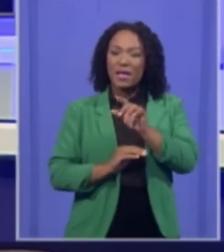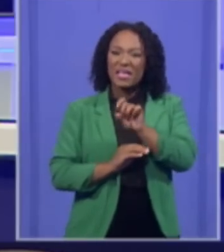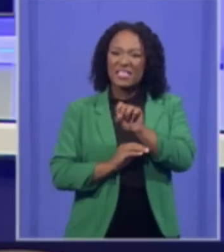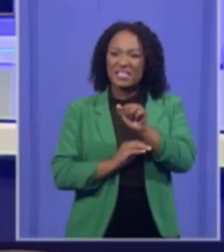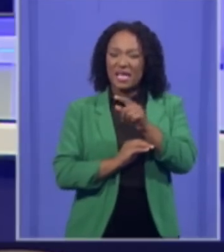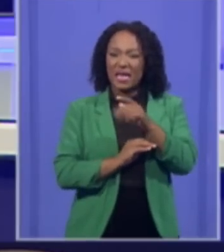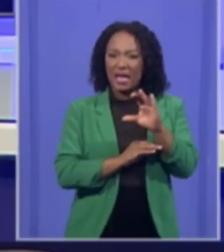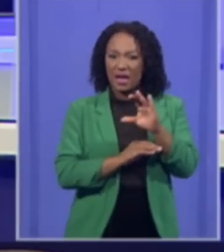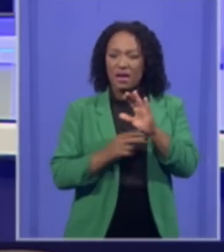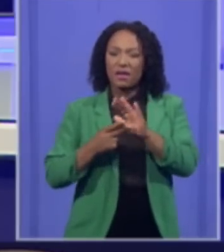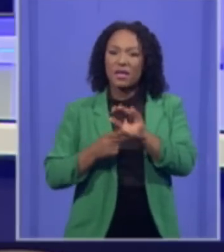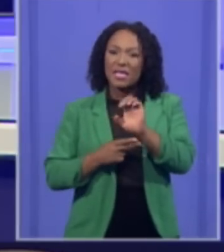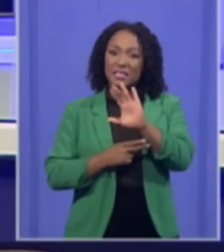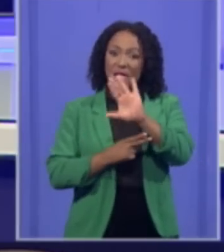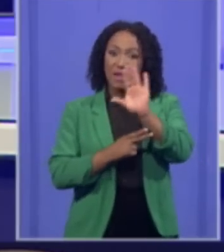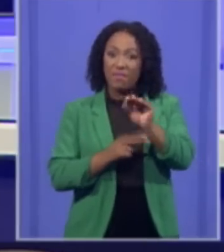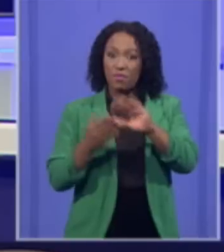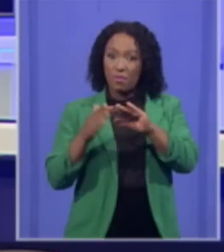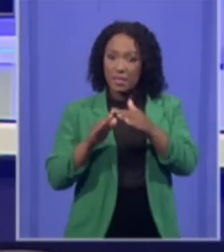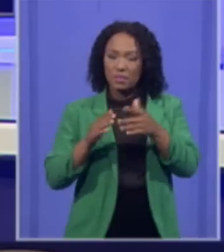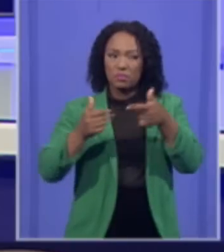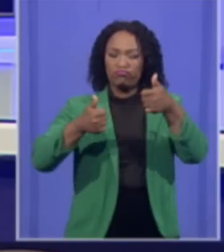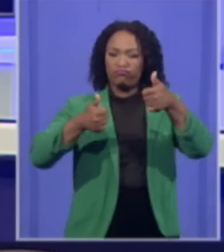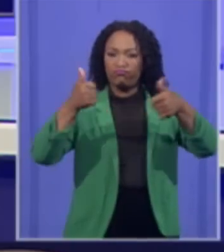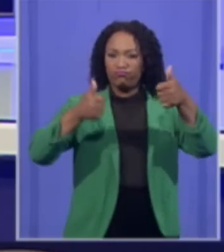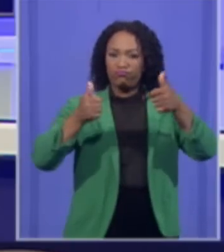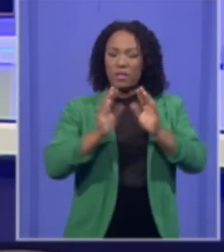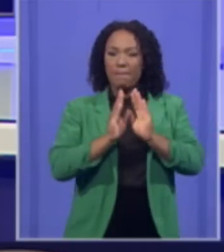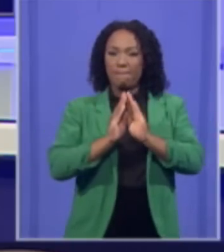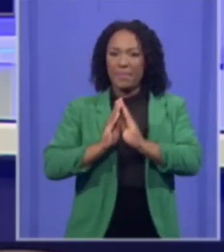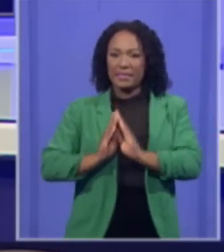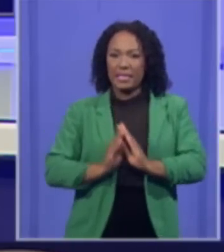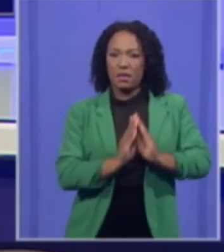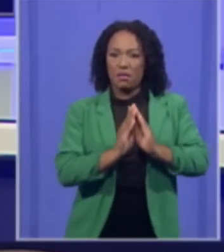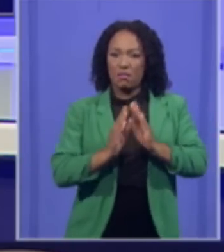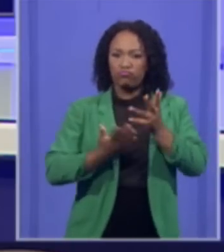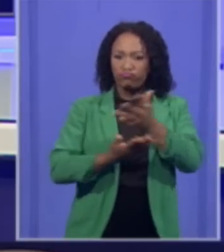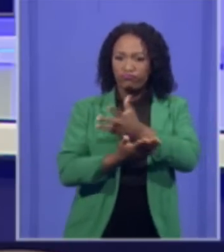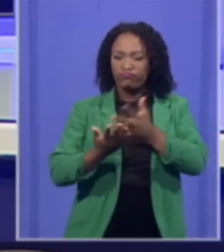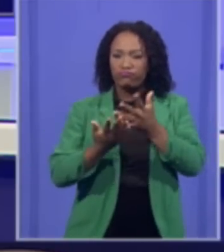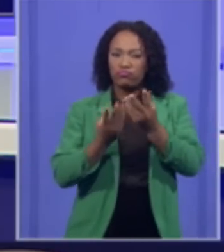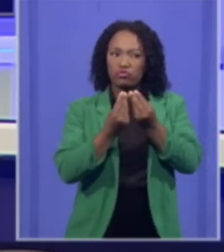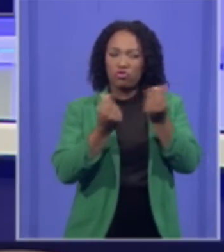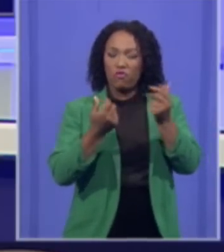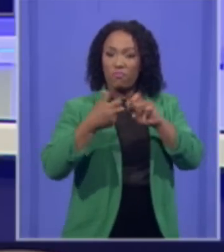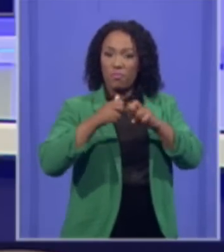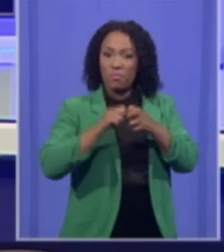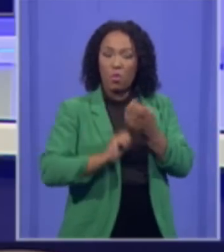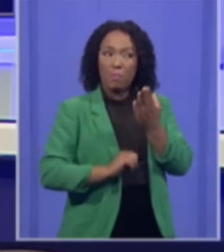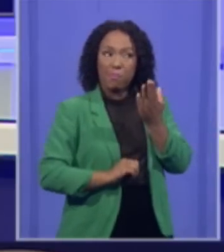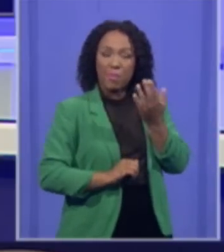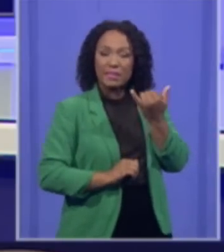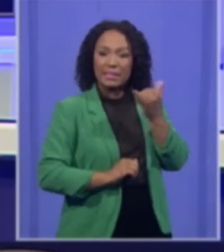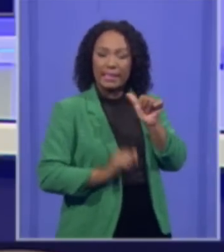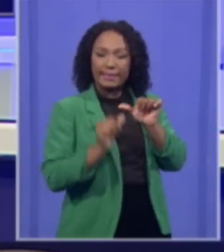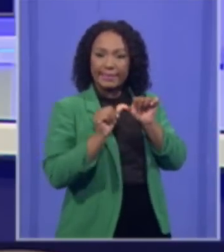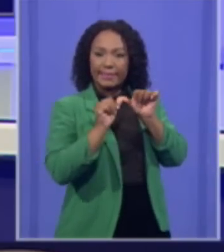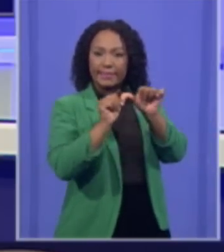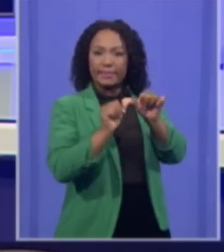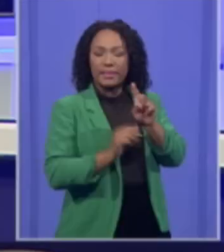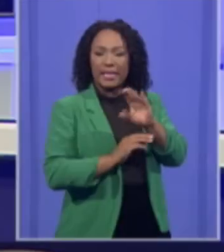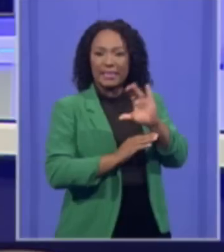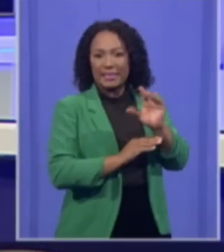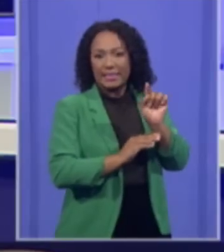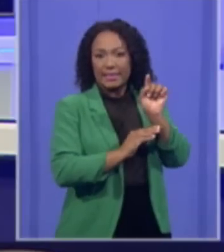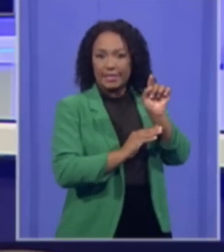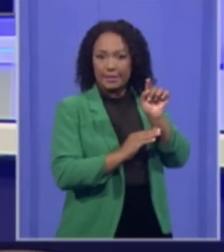SADC le East Africa Community di na le go maano a go hwetša tharollo ya ntwa yeo e tšwelago pele ka DRC.